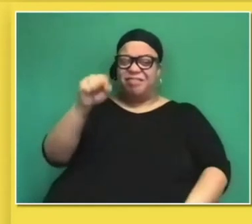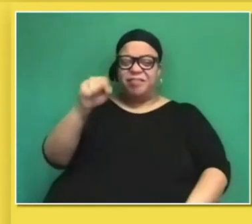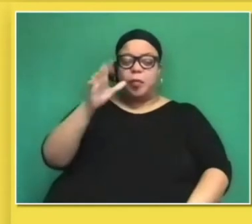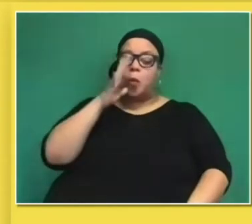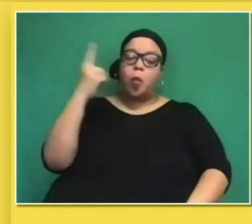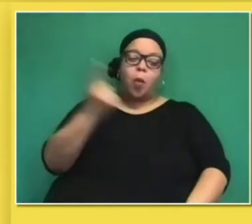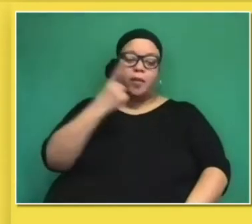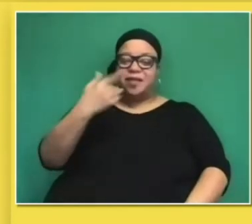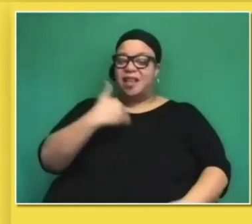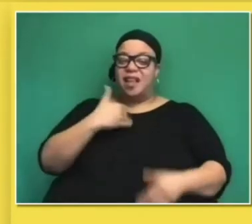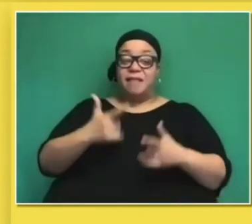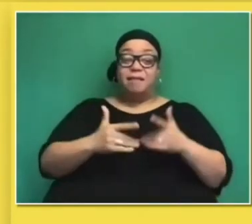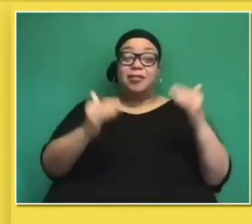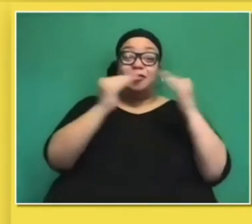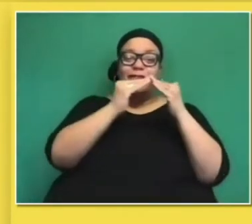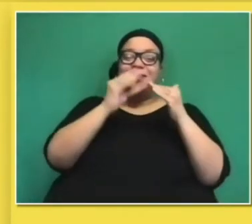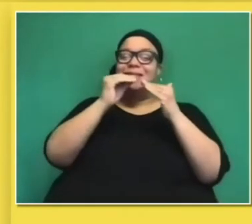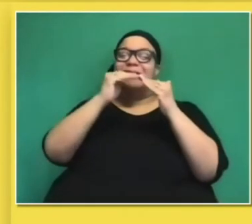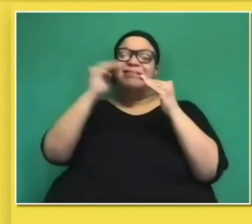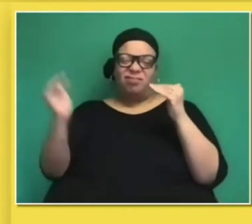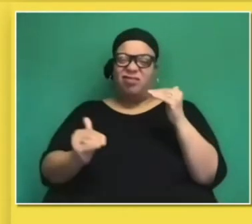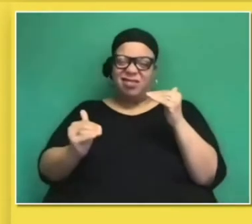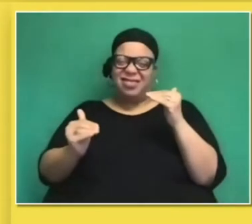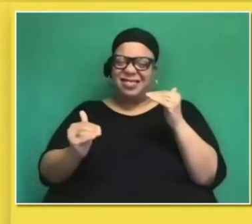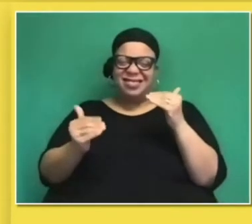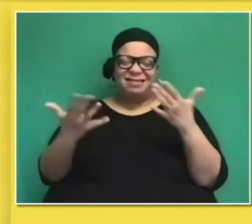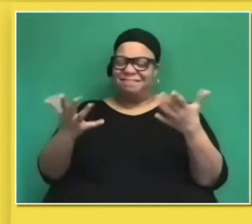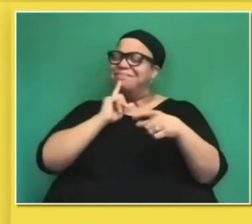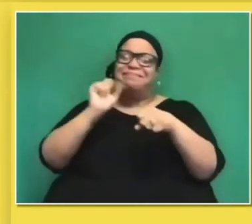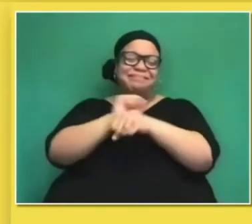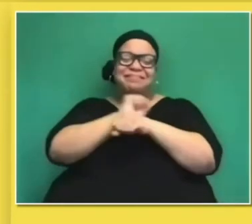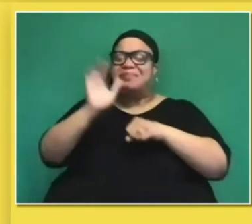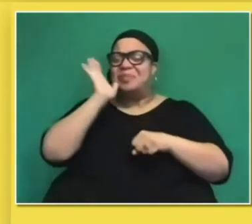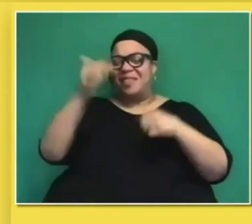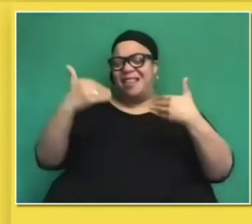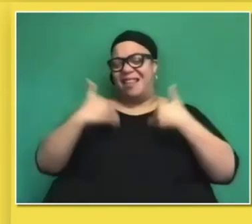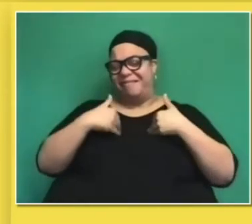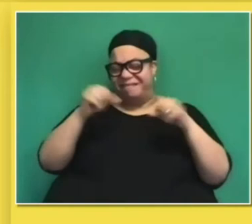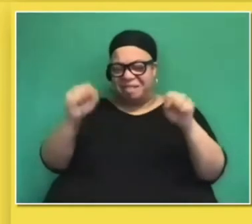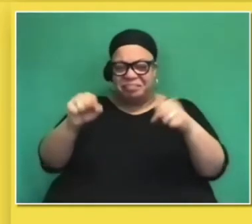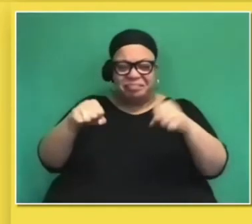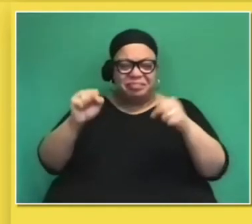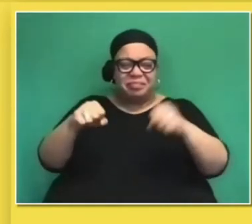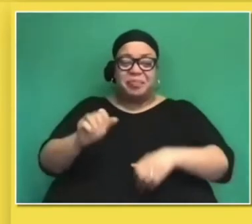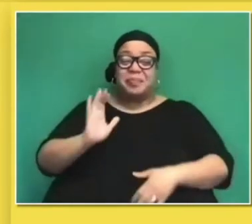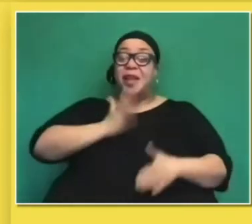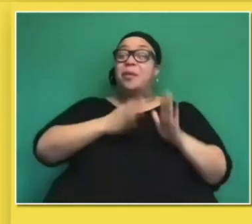injustice, the first goal of our Constitution is not even unity, it's the establishment of justice,